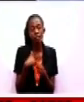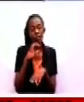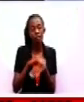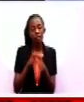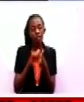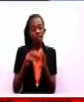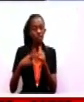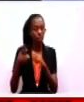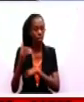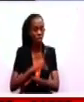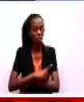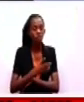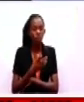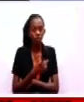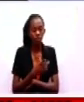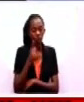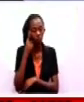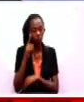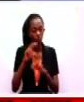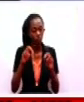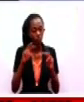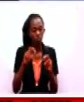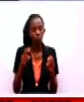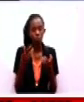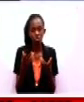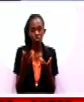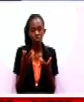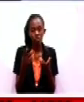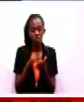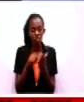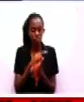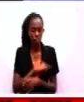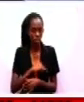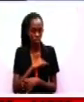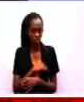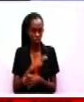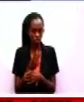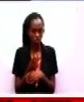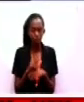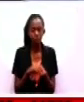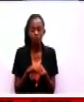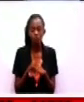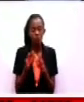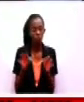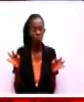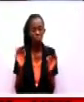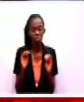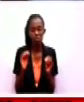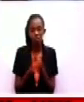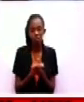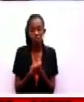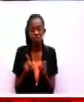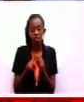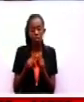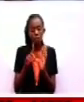the Seven Days for investigation the offense of this Nature is not ulim long hata hio